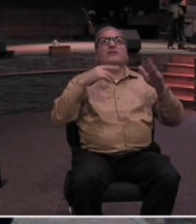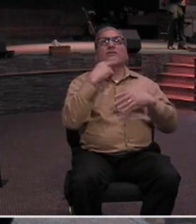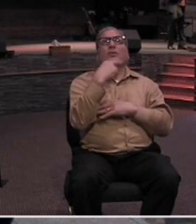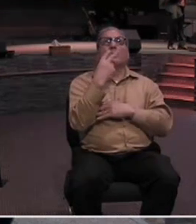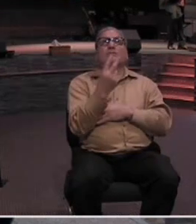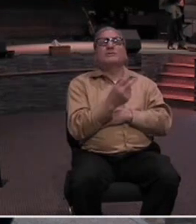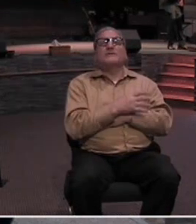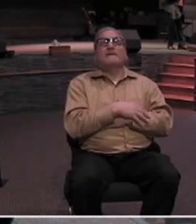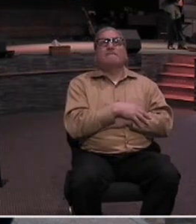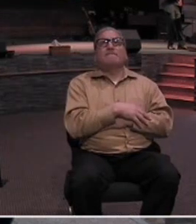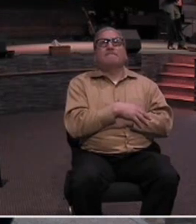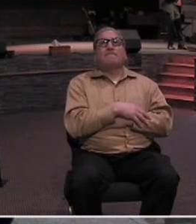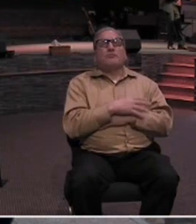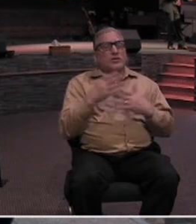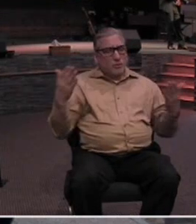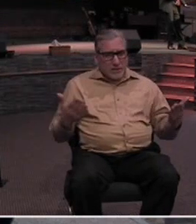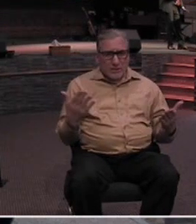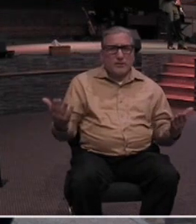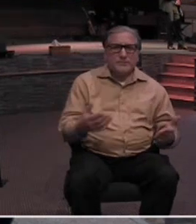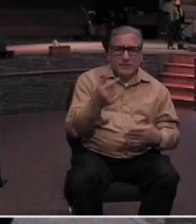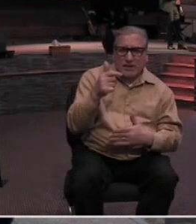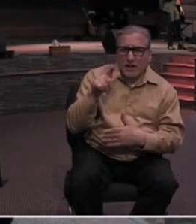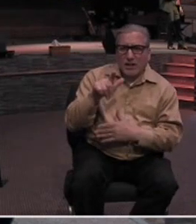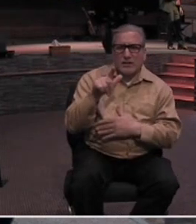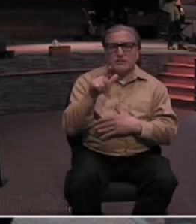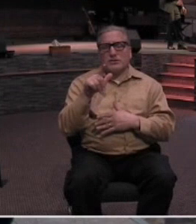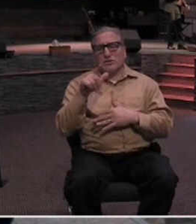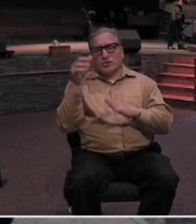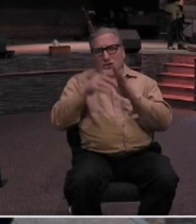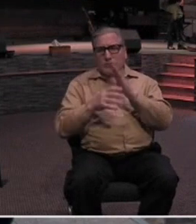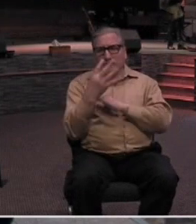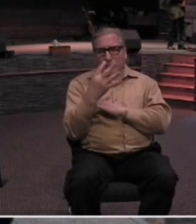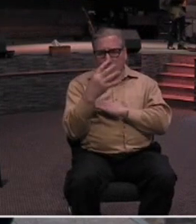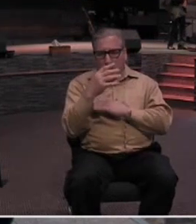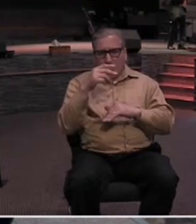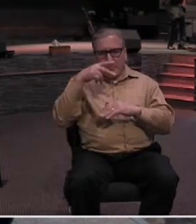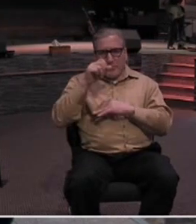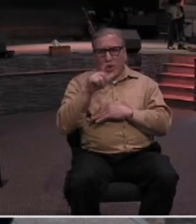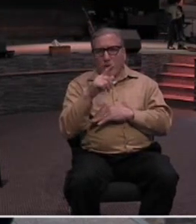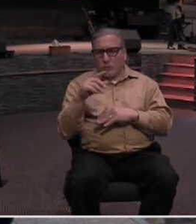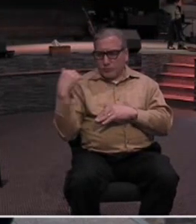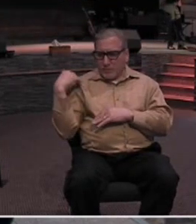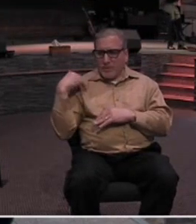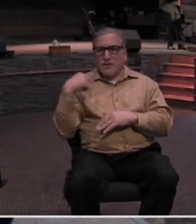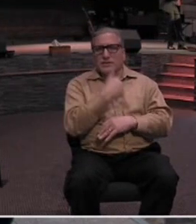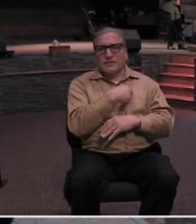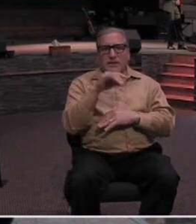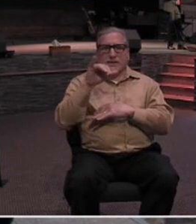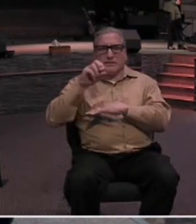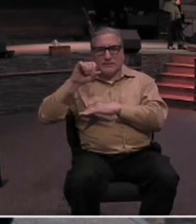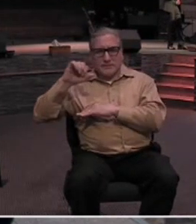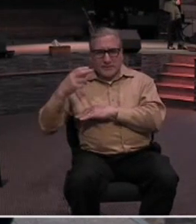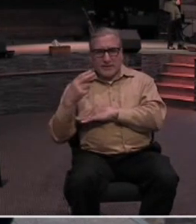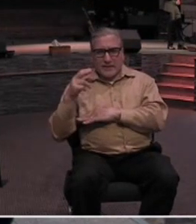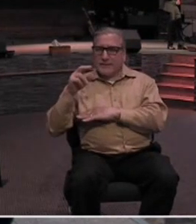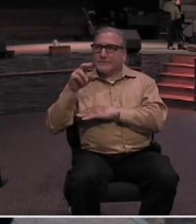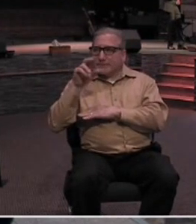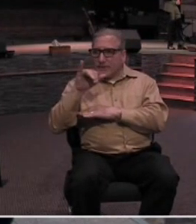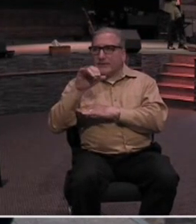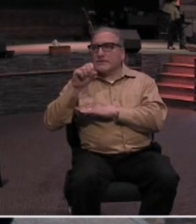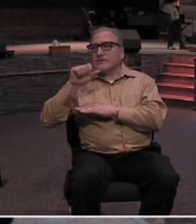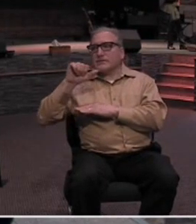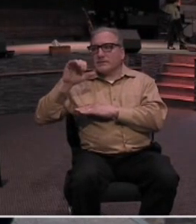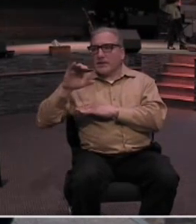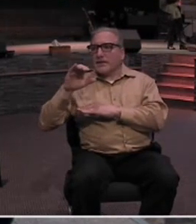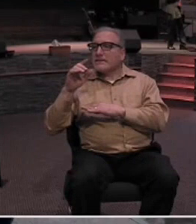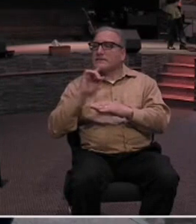So it's here in Galatians chapter 4 that Paul reminds us that Isaac is the son of promise. And